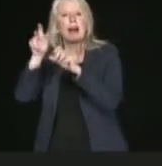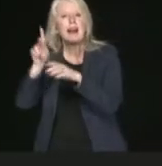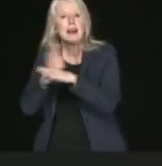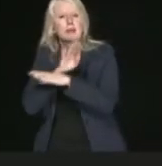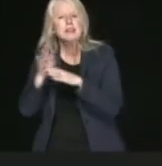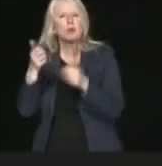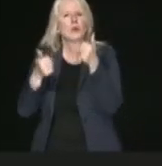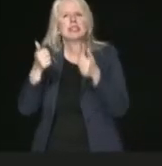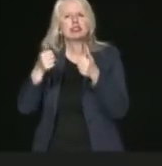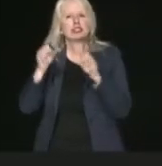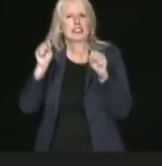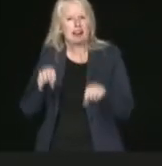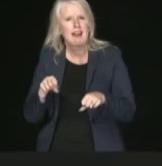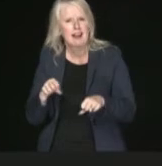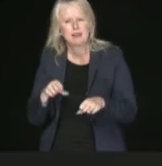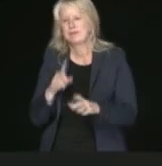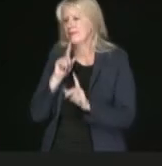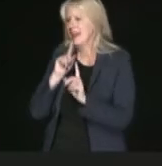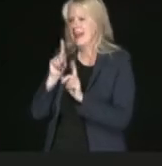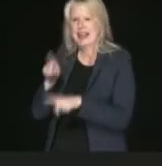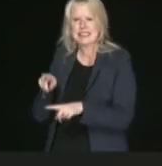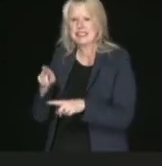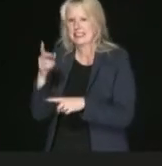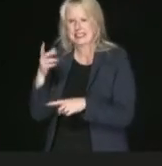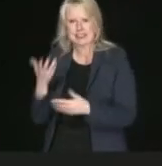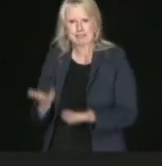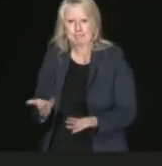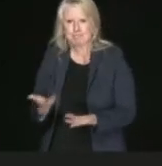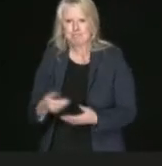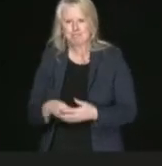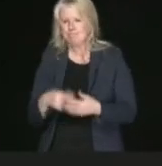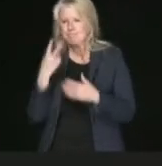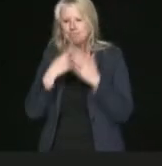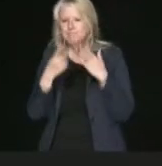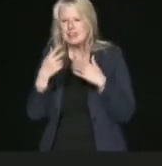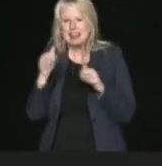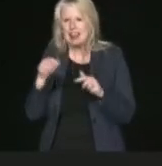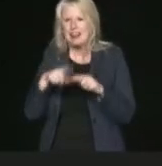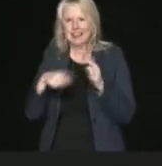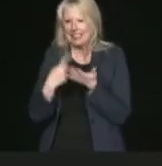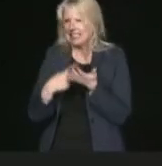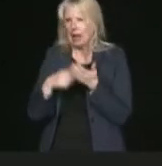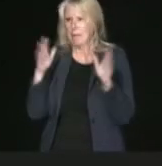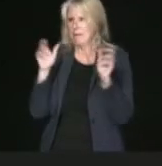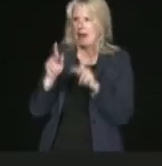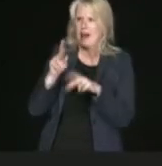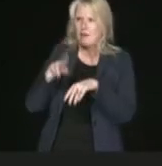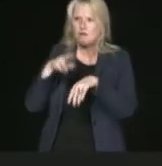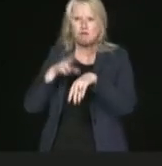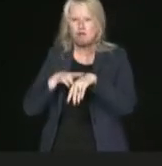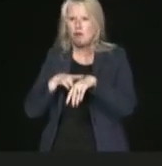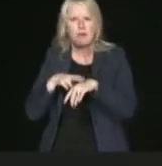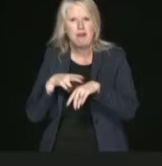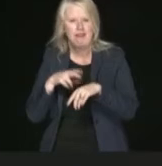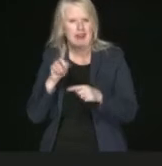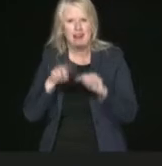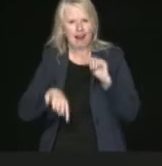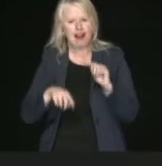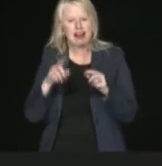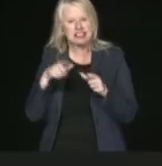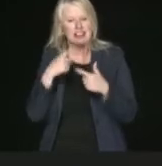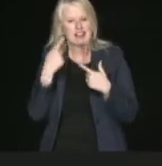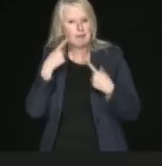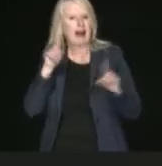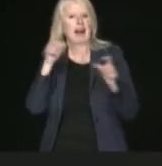ones? Well, we cannot talk to a return to normality unless there is a vaccine or until